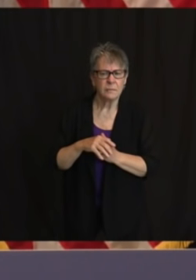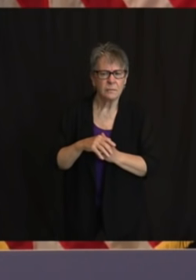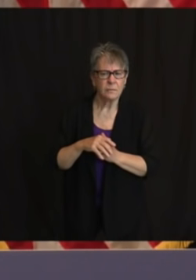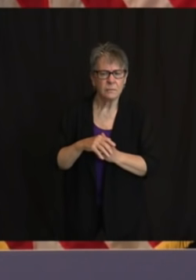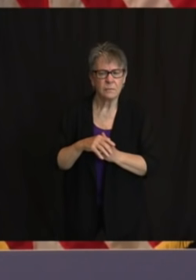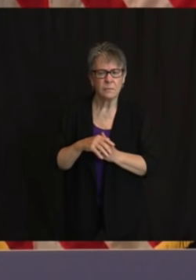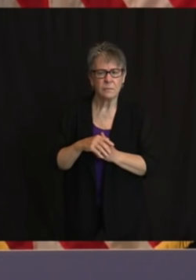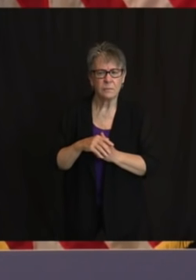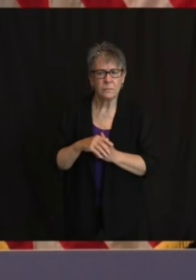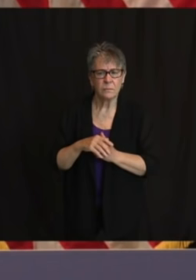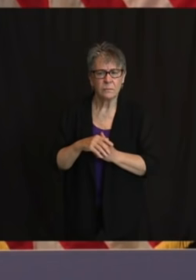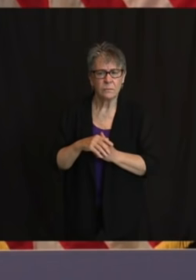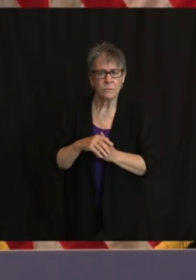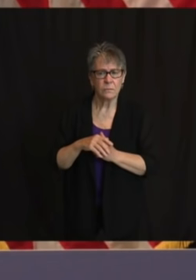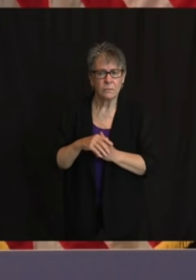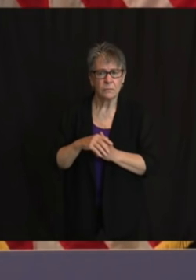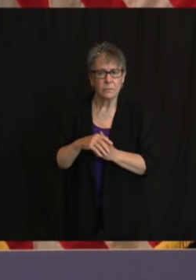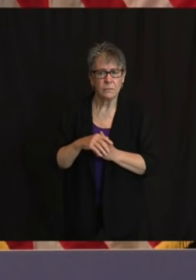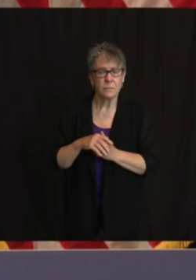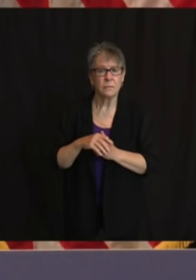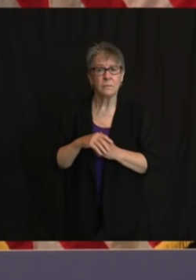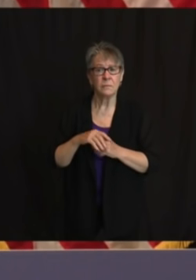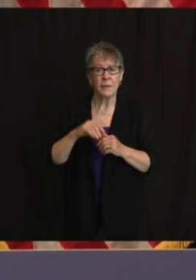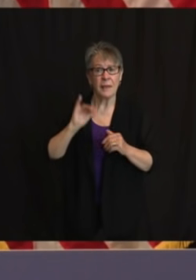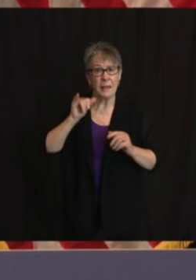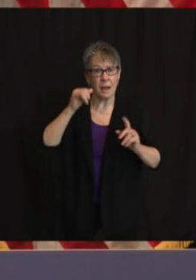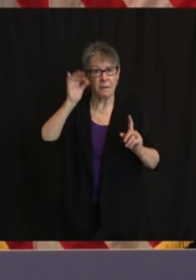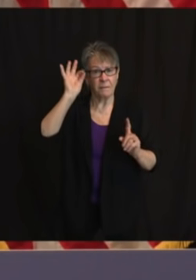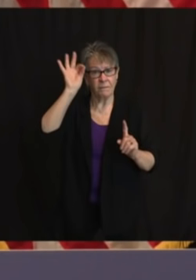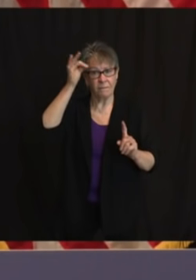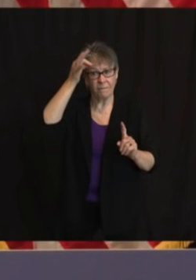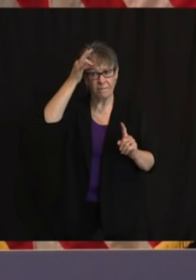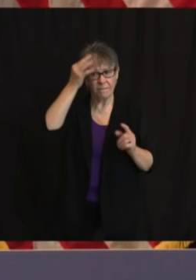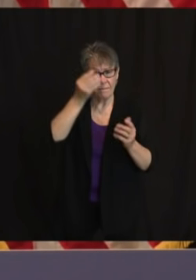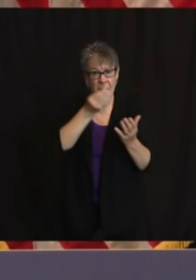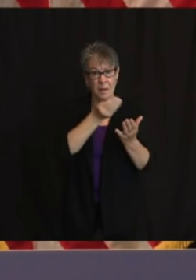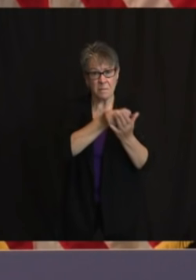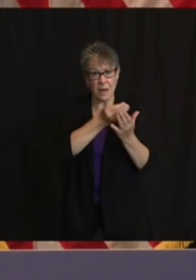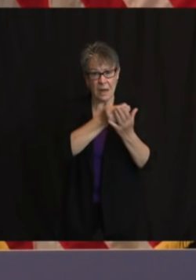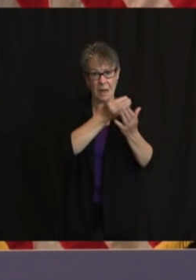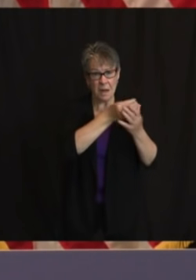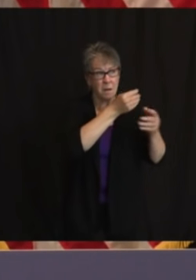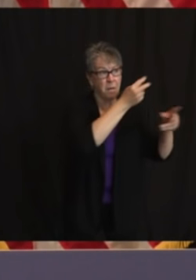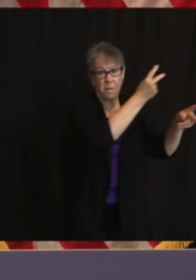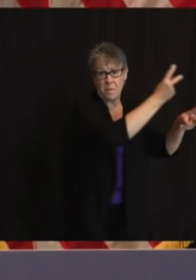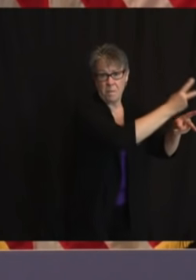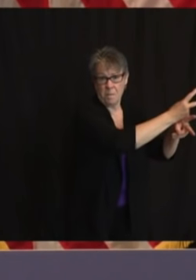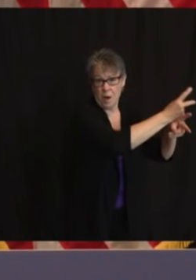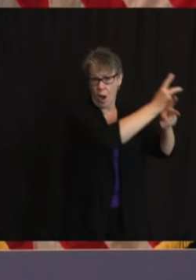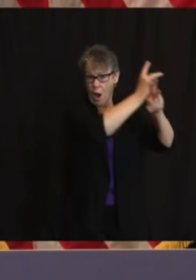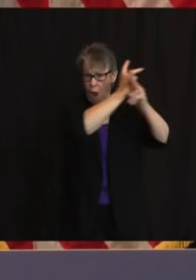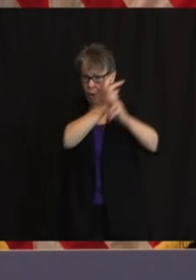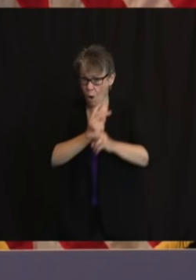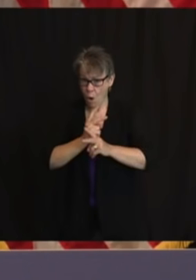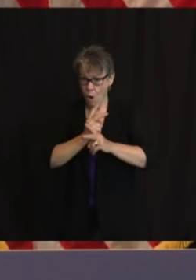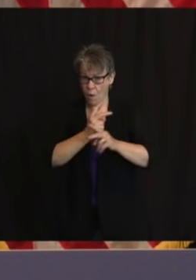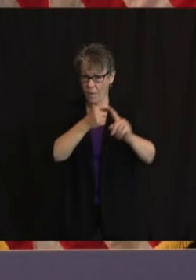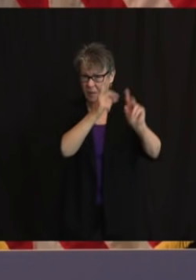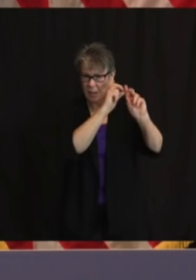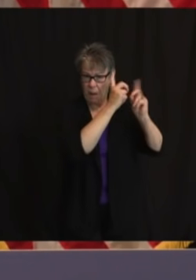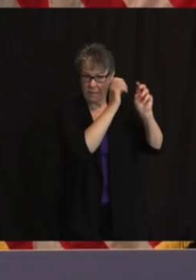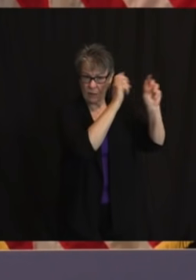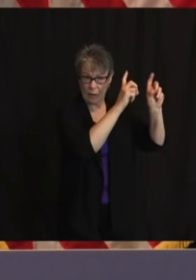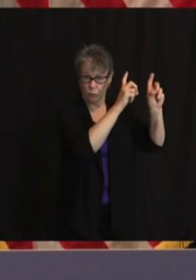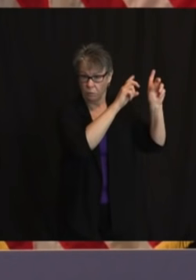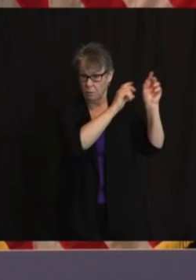on the last question, but everything will get crushed. And I'm more worried right now about manpower. And state aid, in fact,